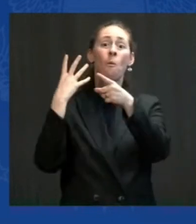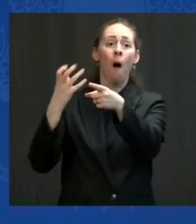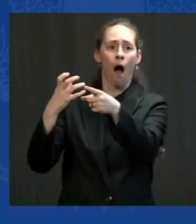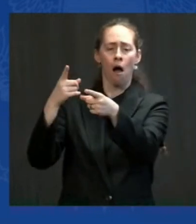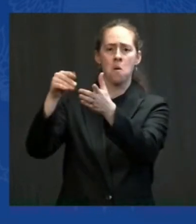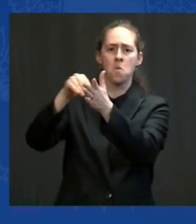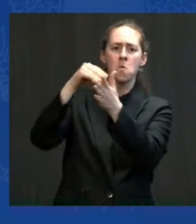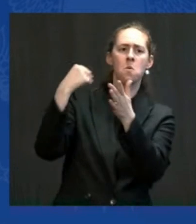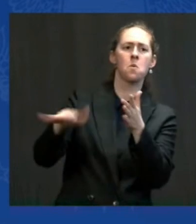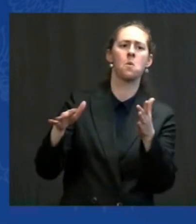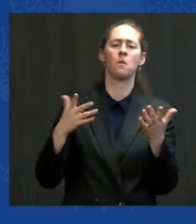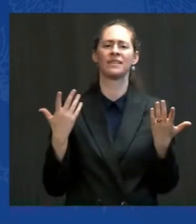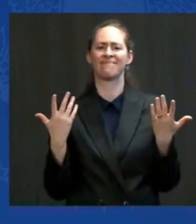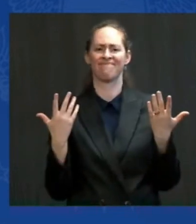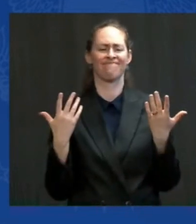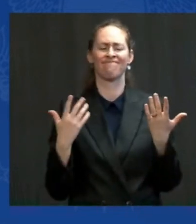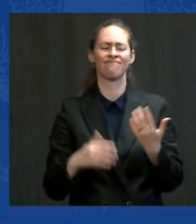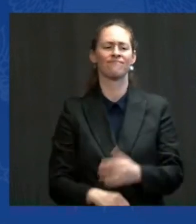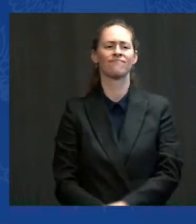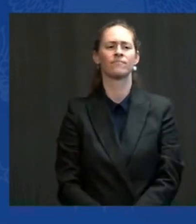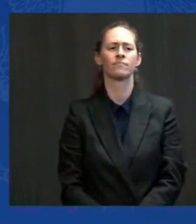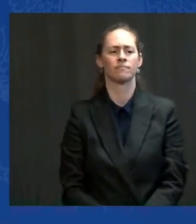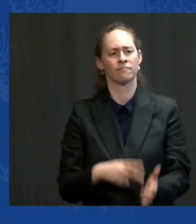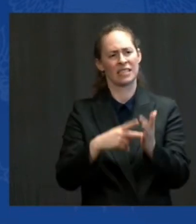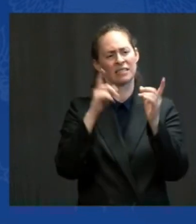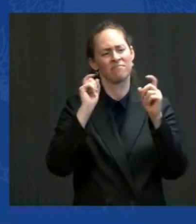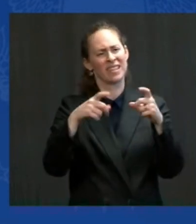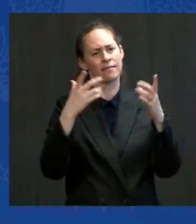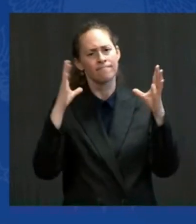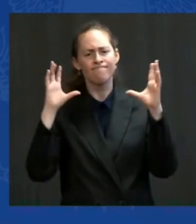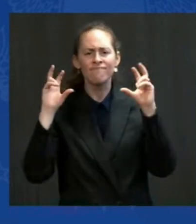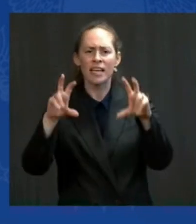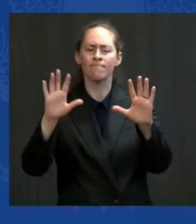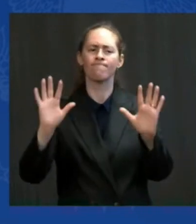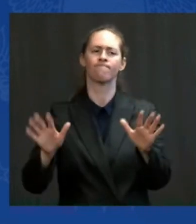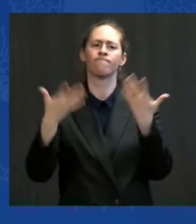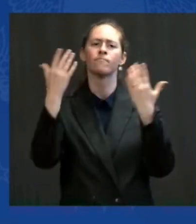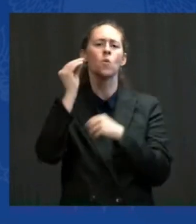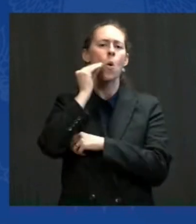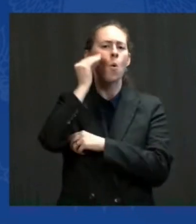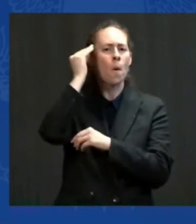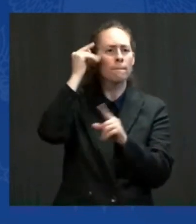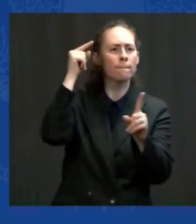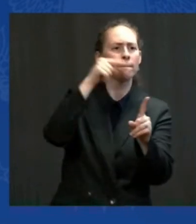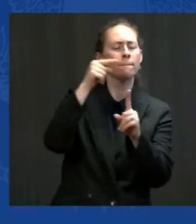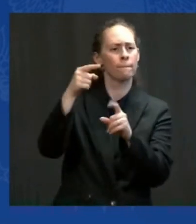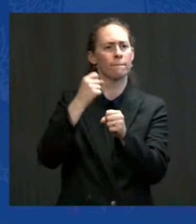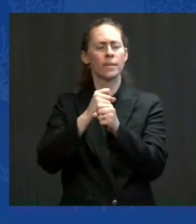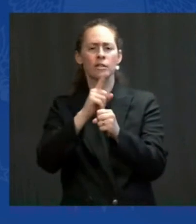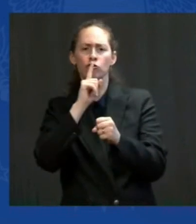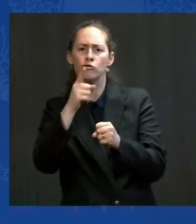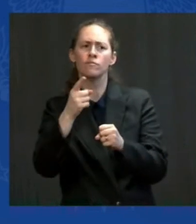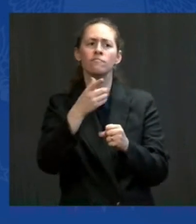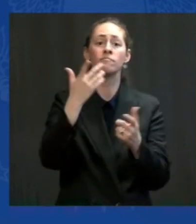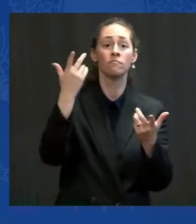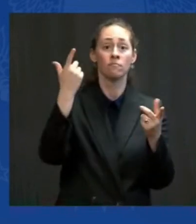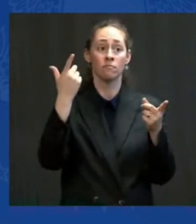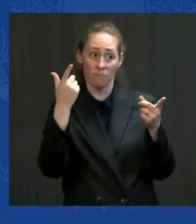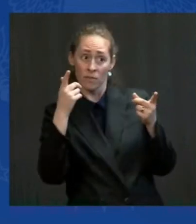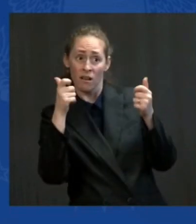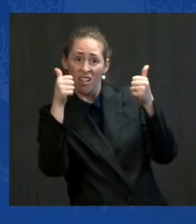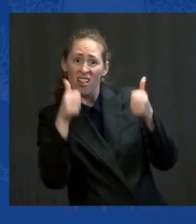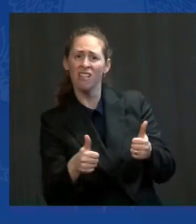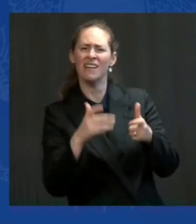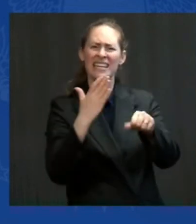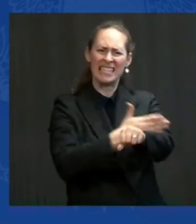affordable housing, increasing and improving the housing supply by building and rehabilitating more than 2 million homes, especially in places that need